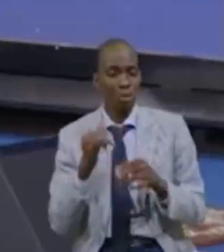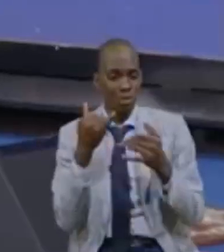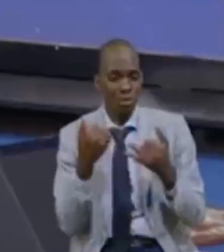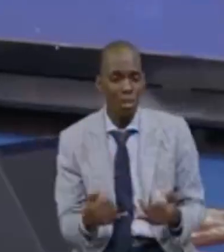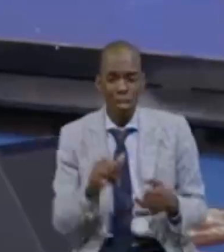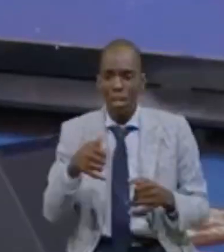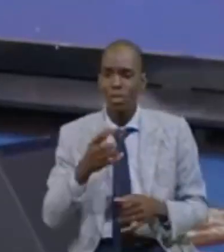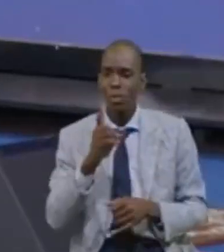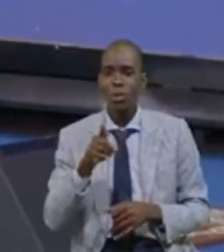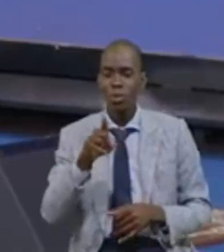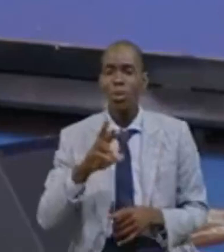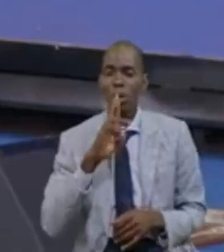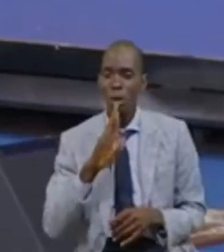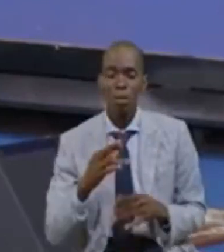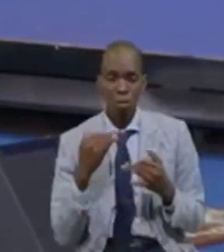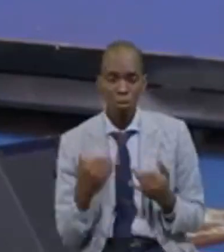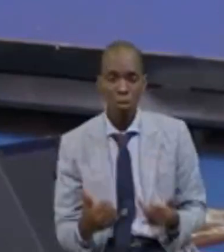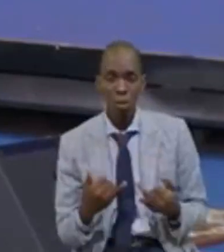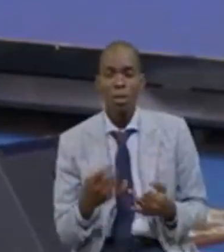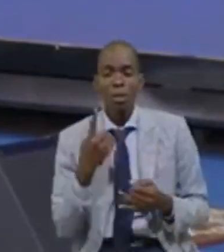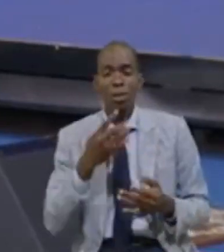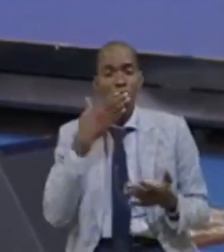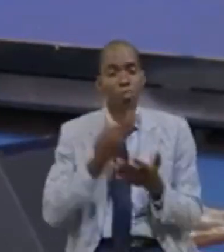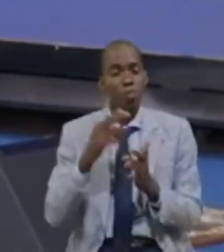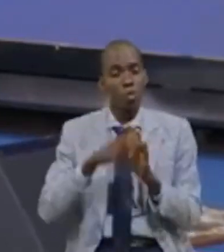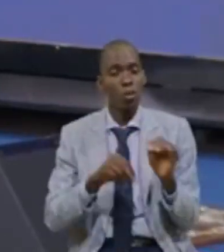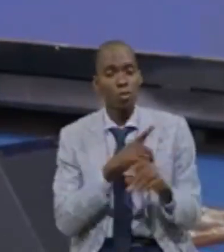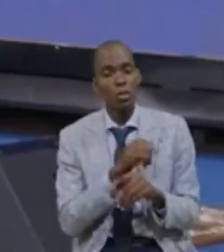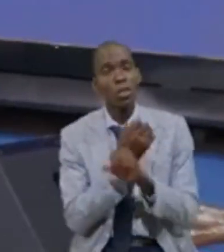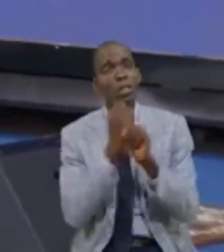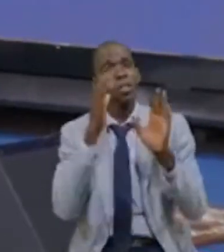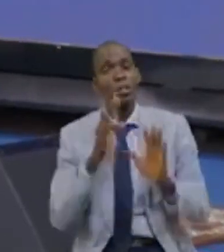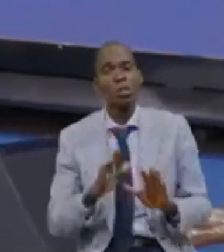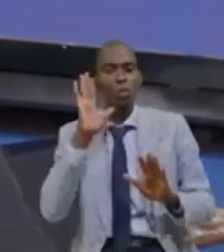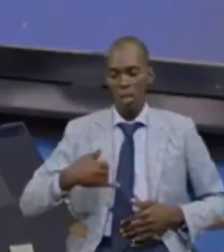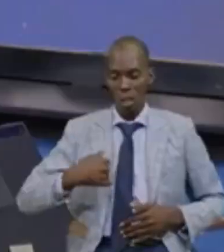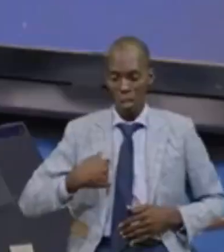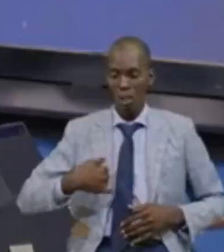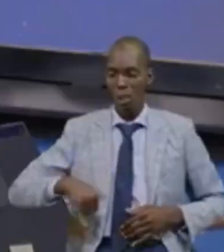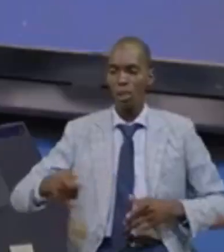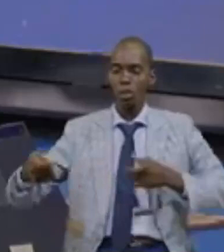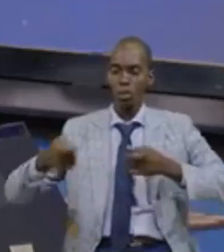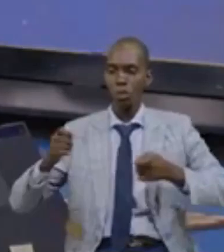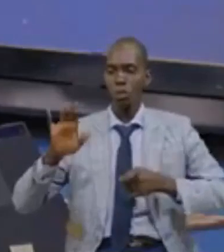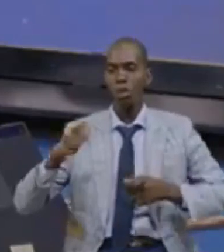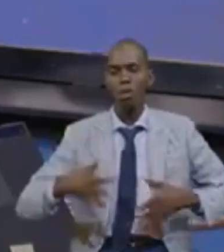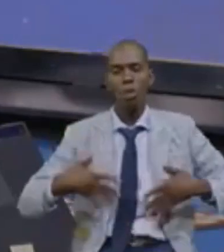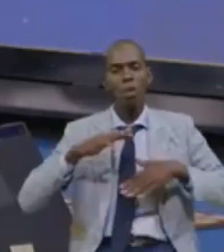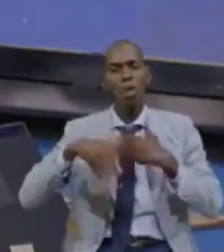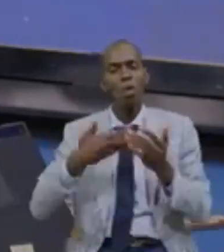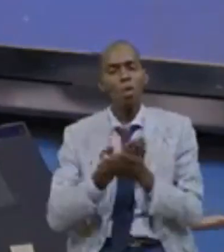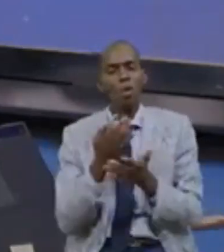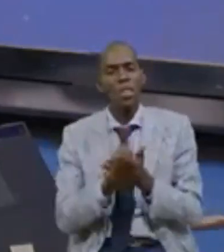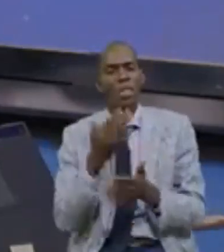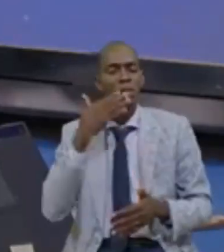come. The goodness of the Savior will reach you in that nation in Jesus' name. All those evil